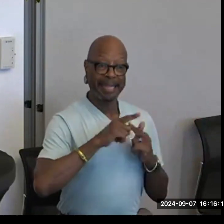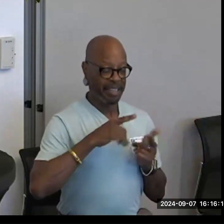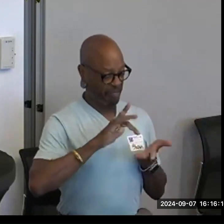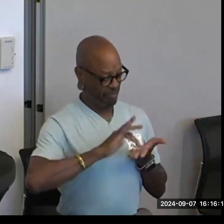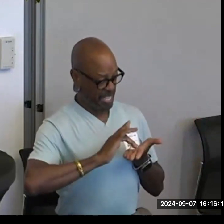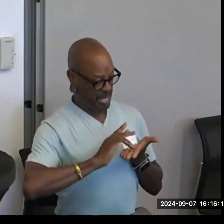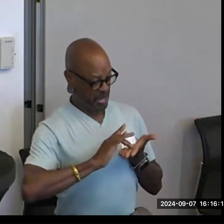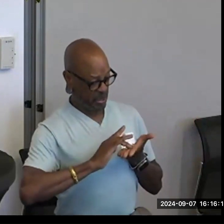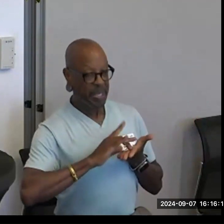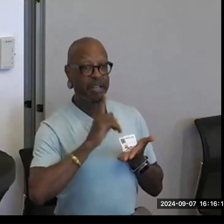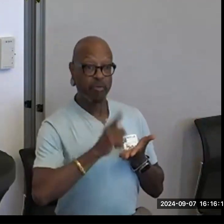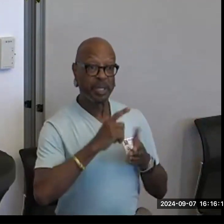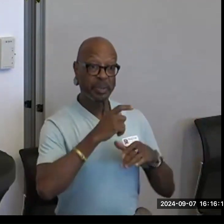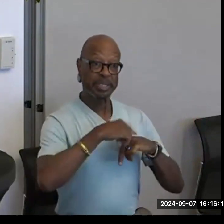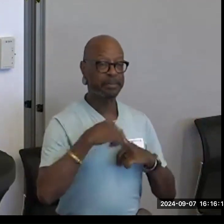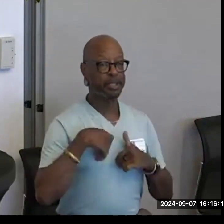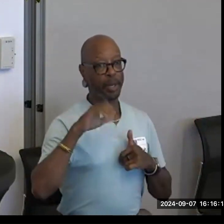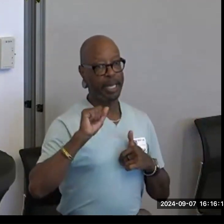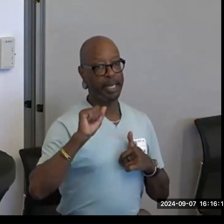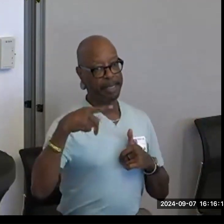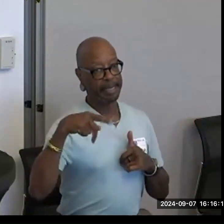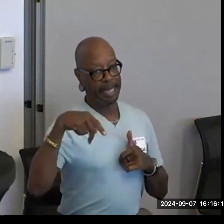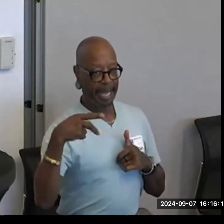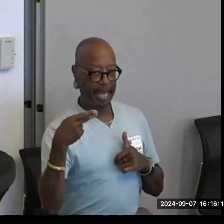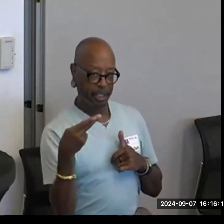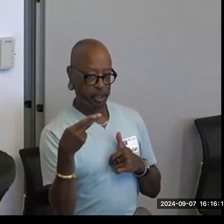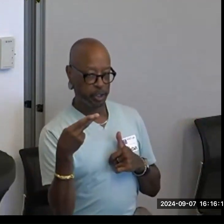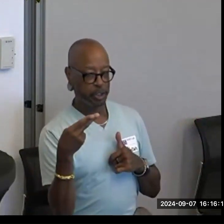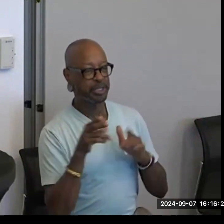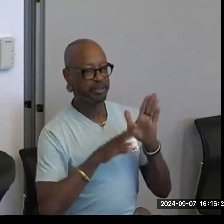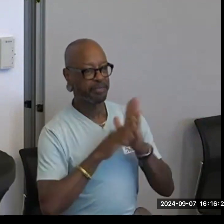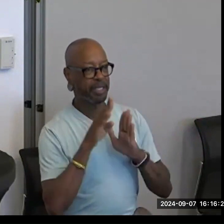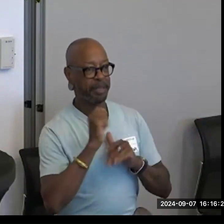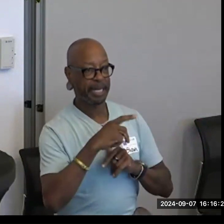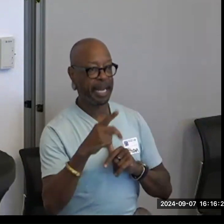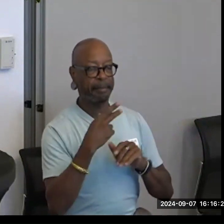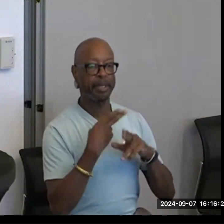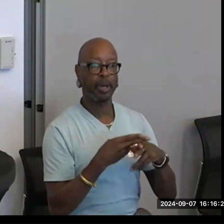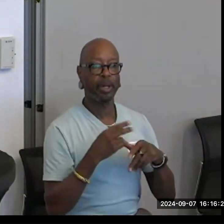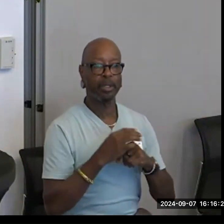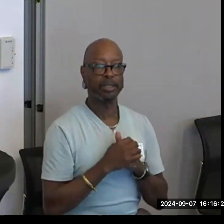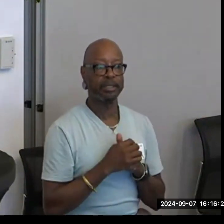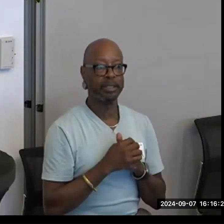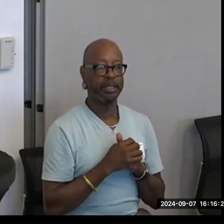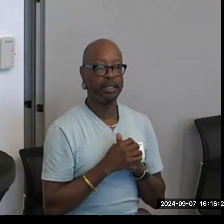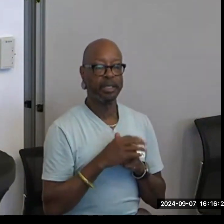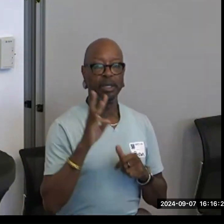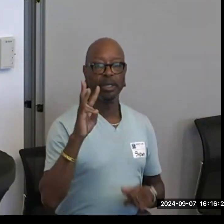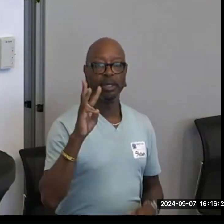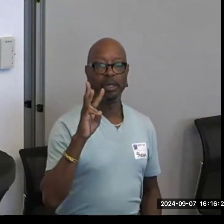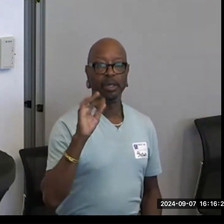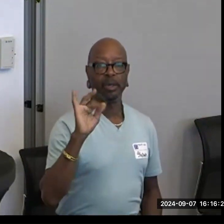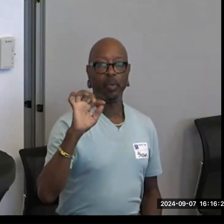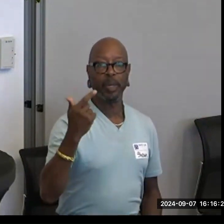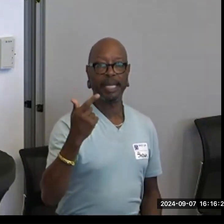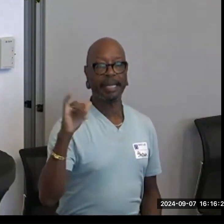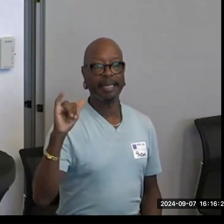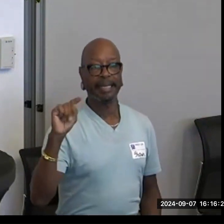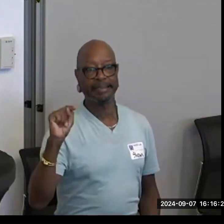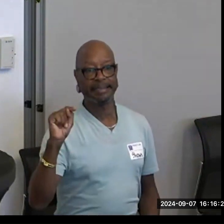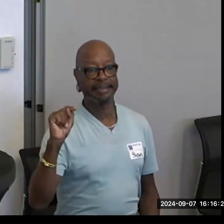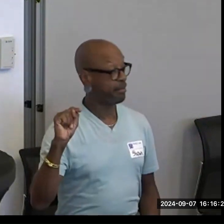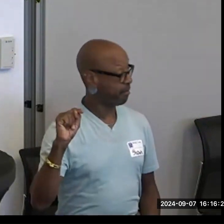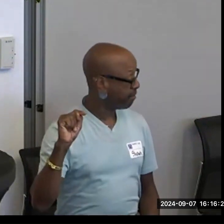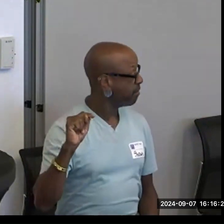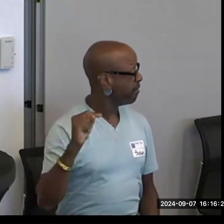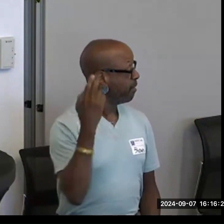time. So APH is developing an app that's called Wing It. And the reason it's called Wing It